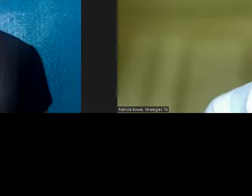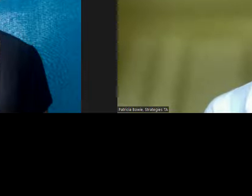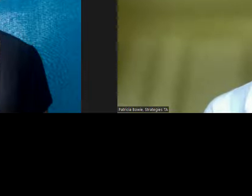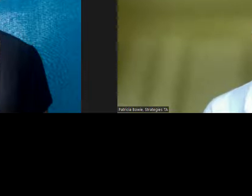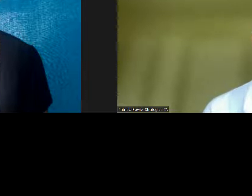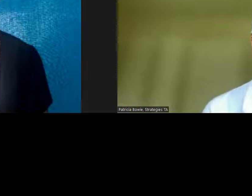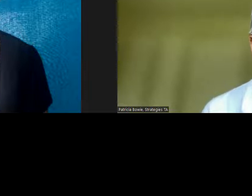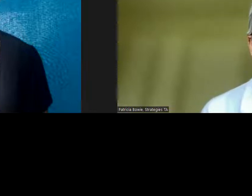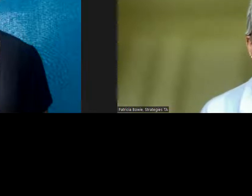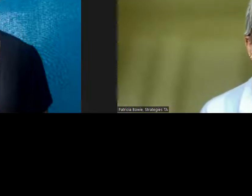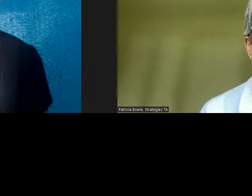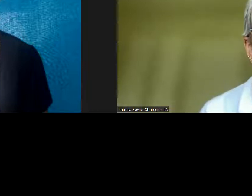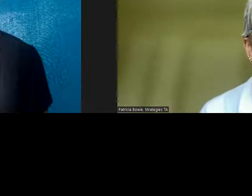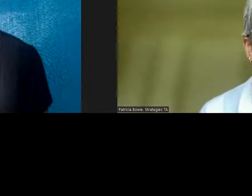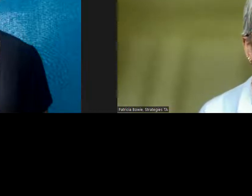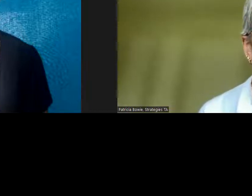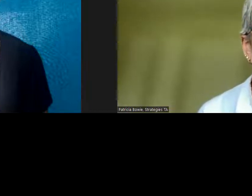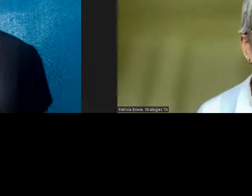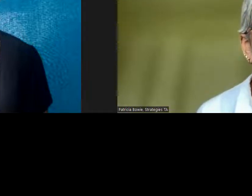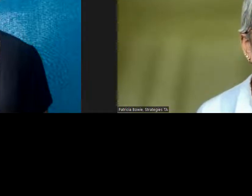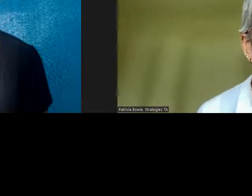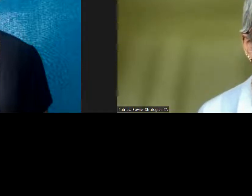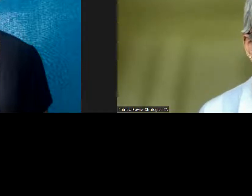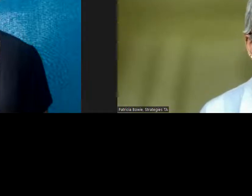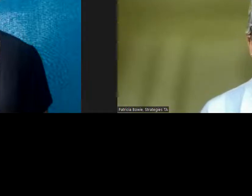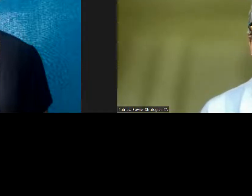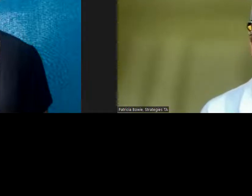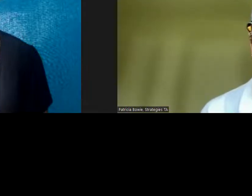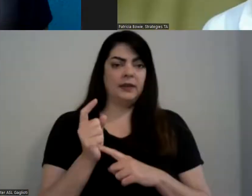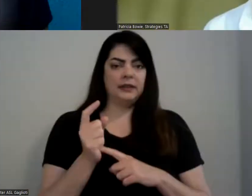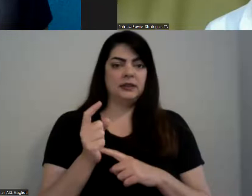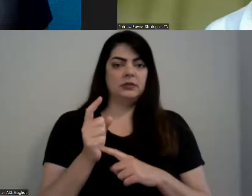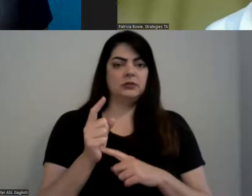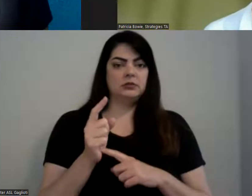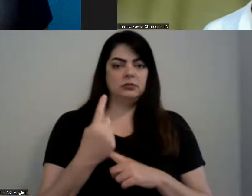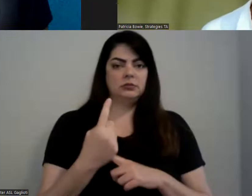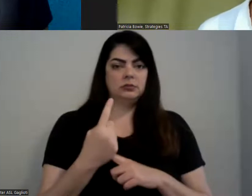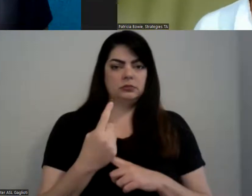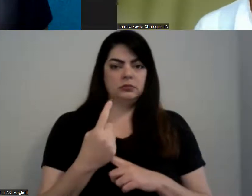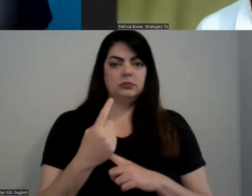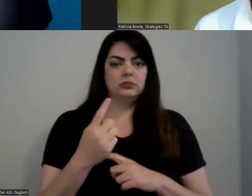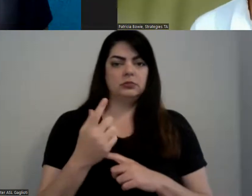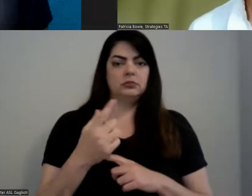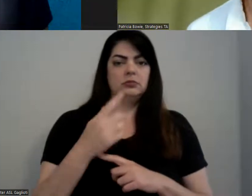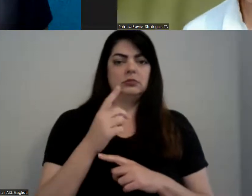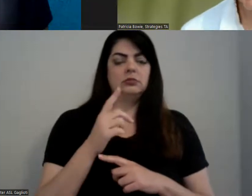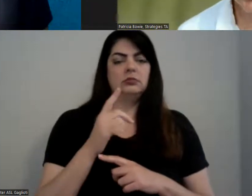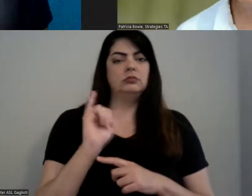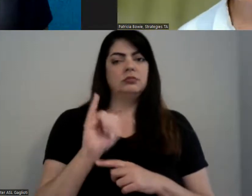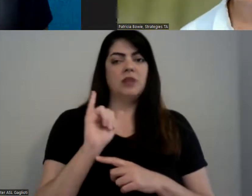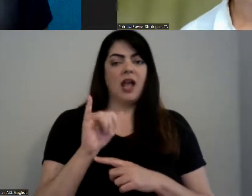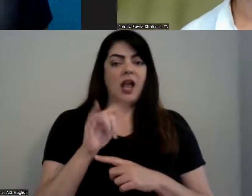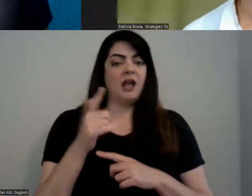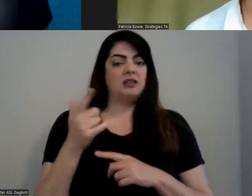So I want to just take a moment to name the exercise that we just